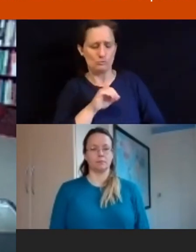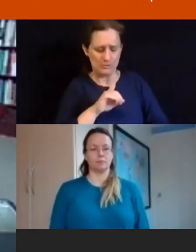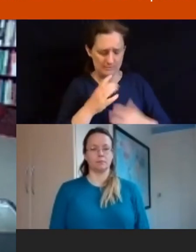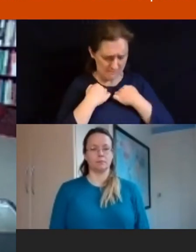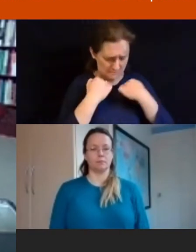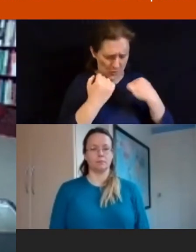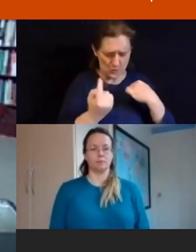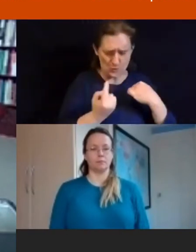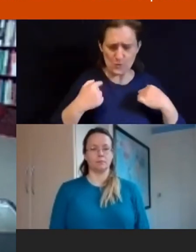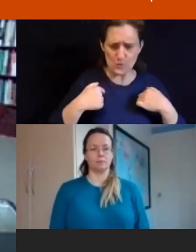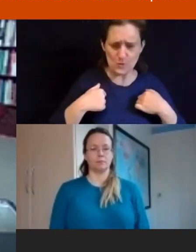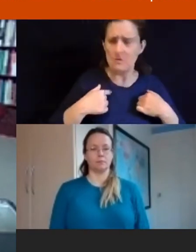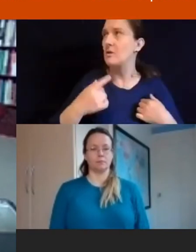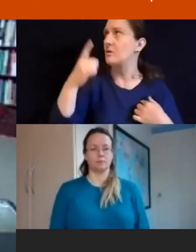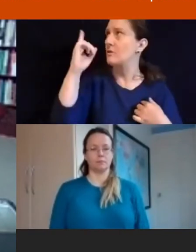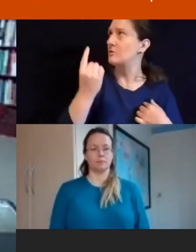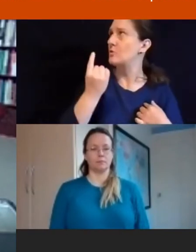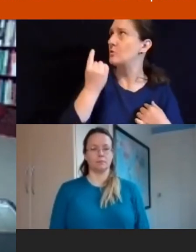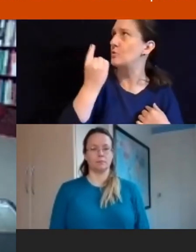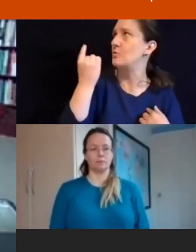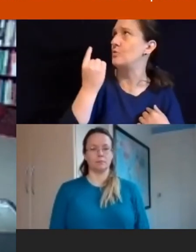discover who God was.